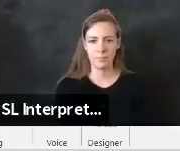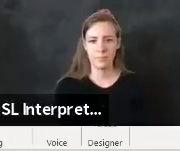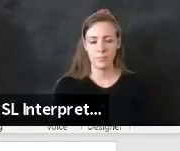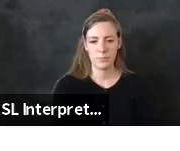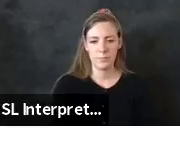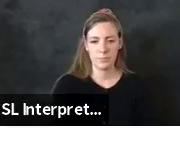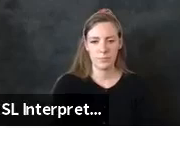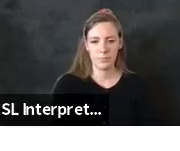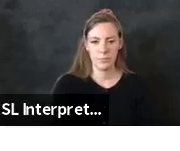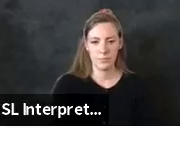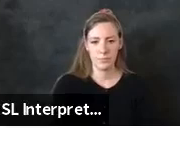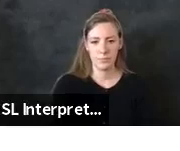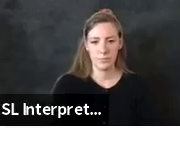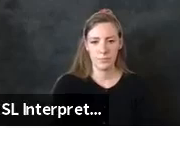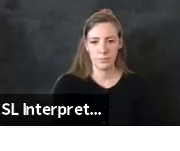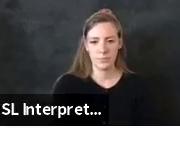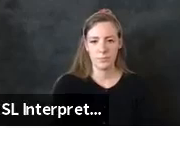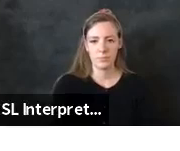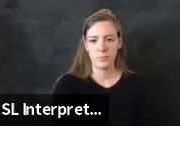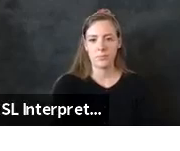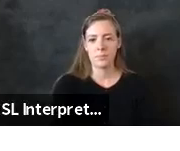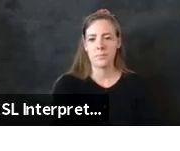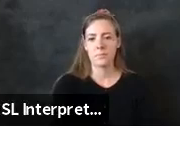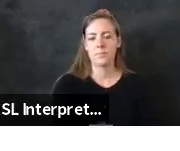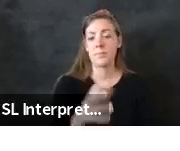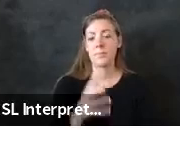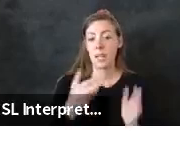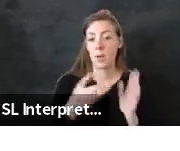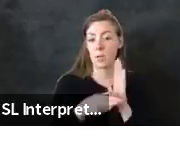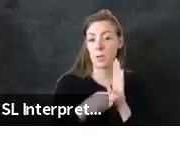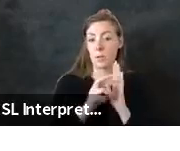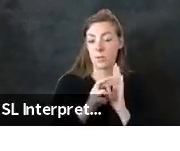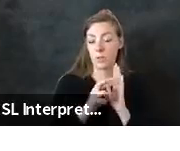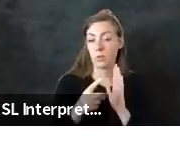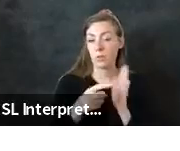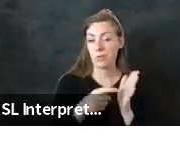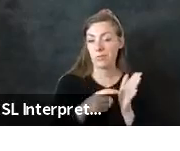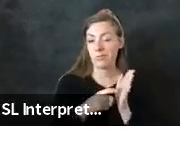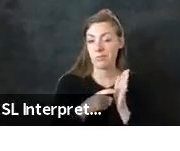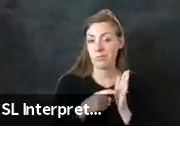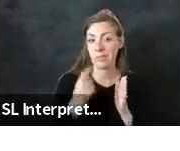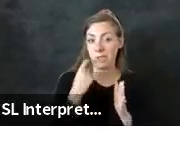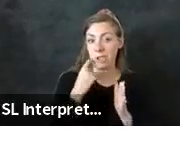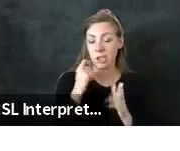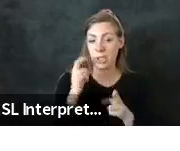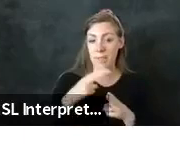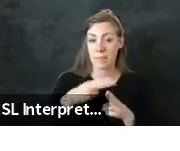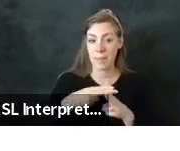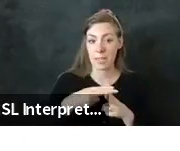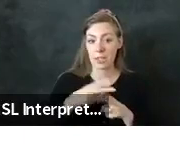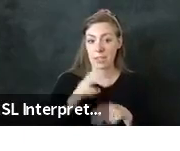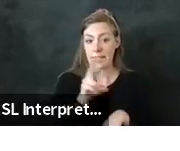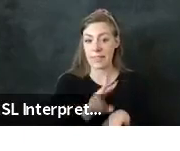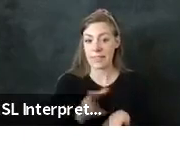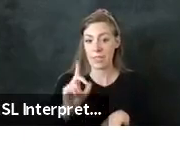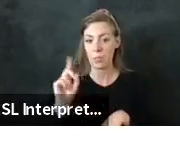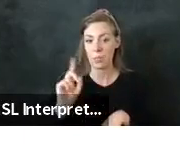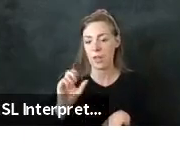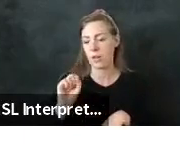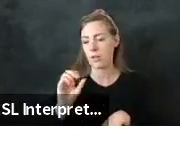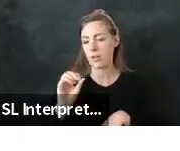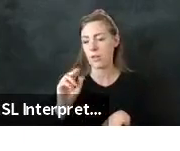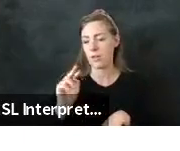I just wanted to briefly review the criteria that Dr. Mays just mentioned and look at where Sonoma County